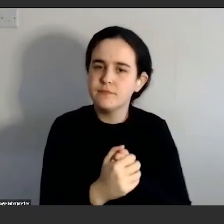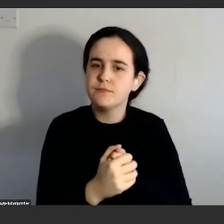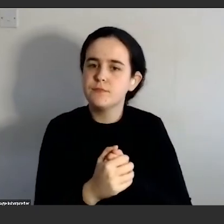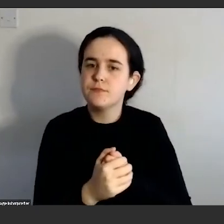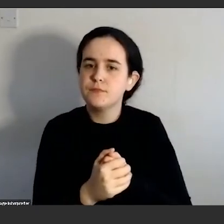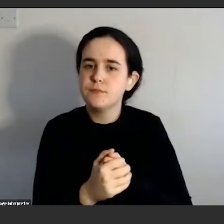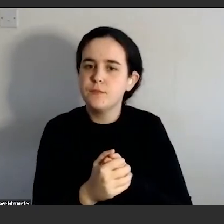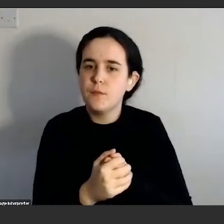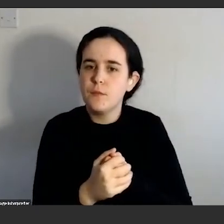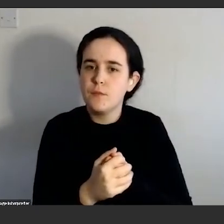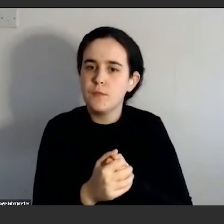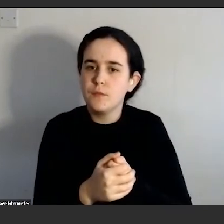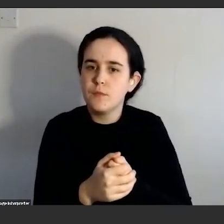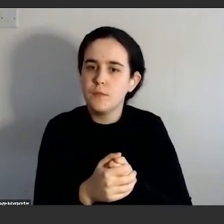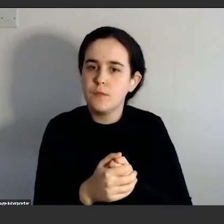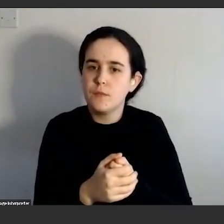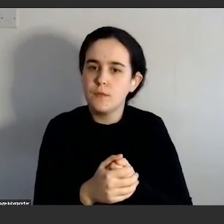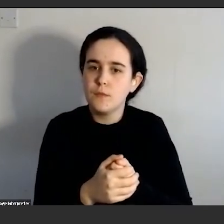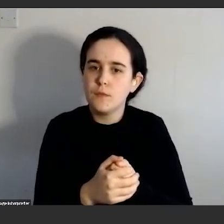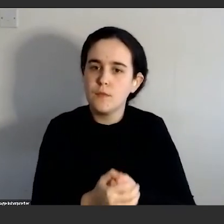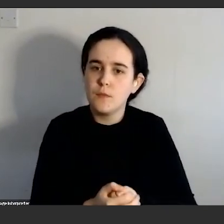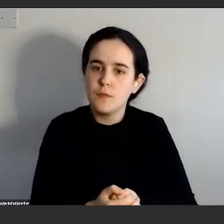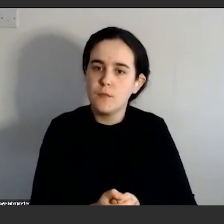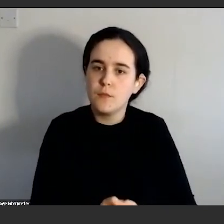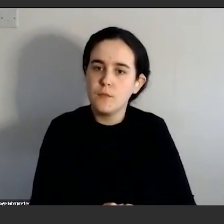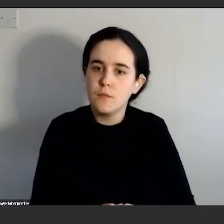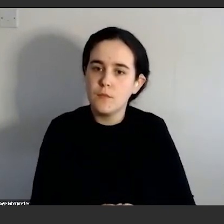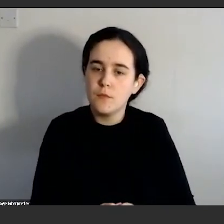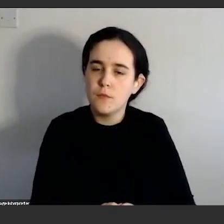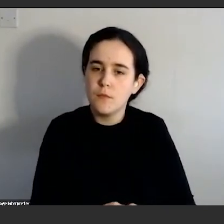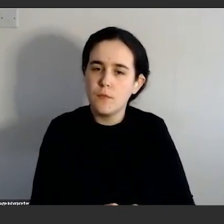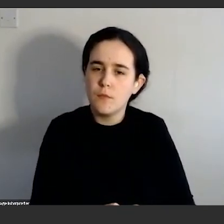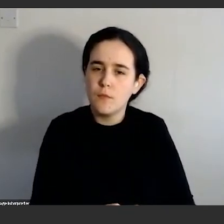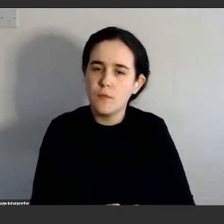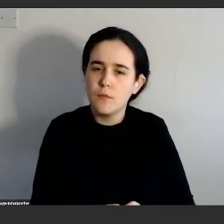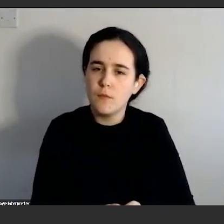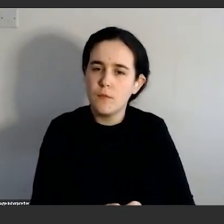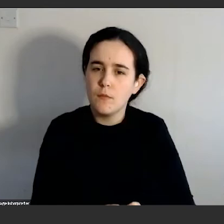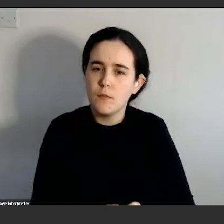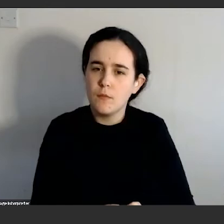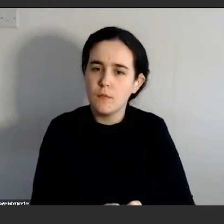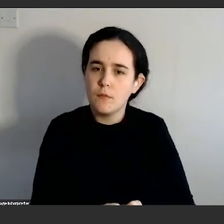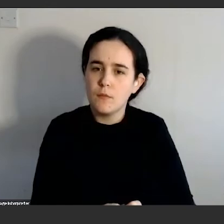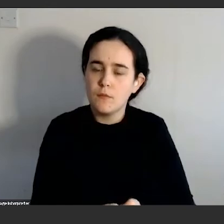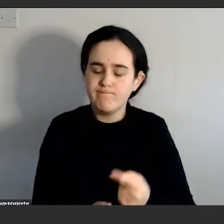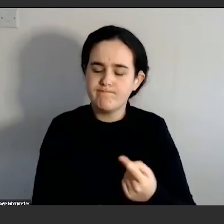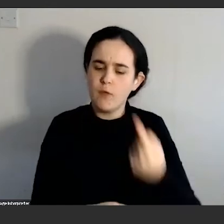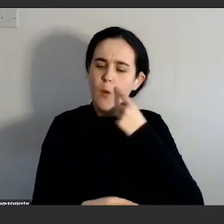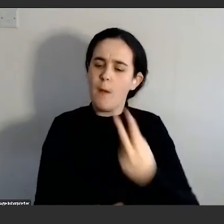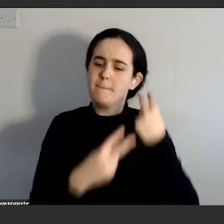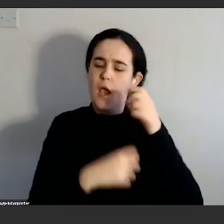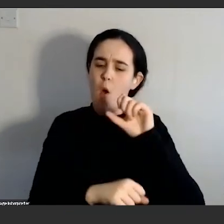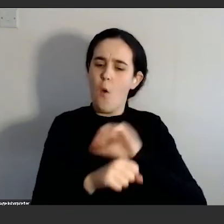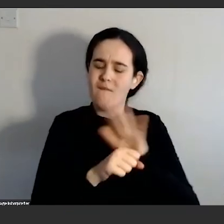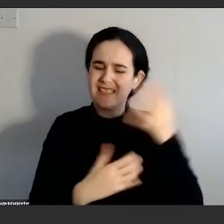that the communication that goes out on COVID-19 is accessible to persons with disabilities. The Ghana NCD Alliance